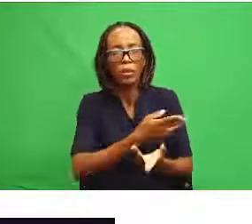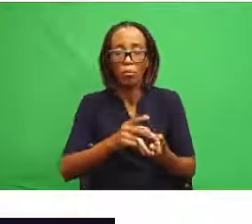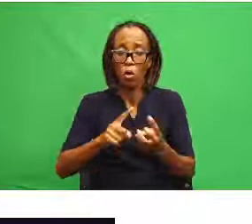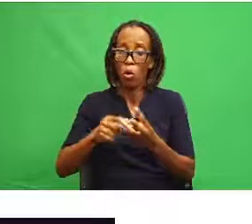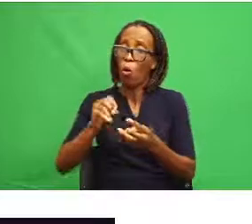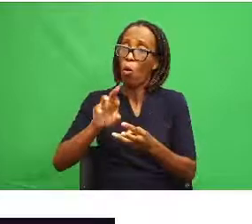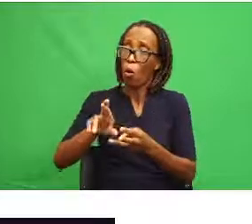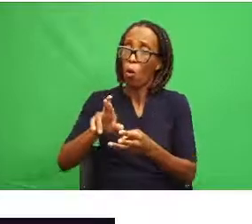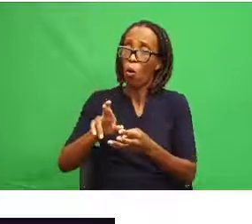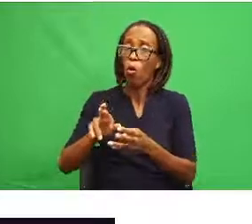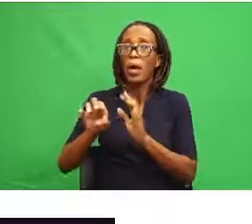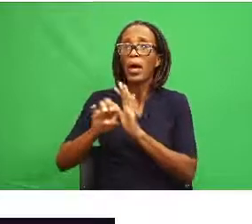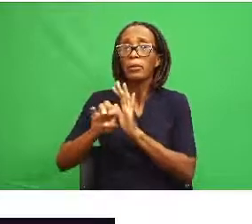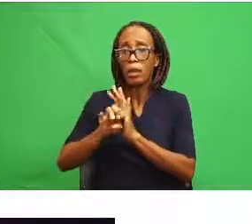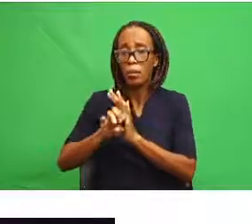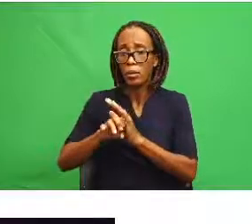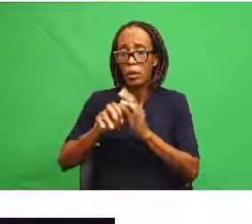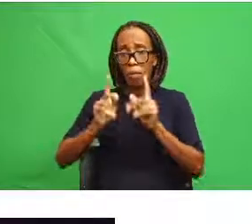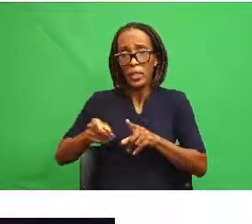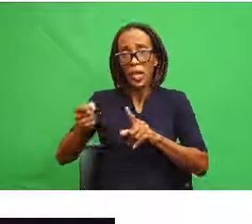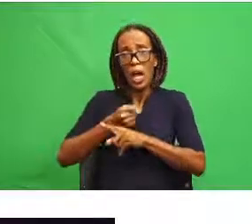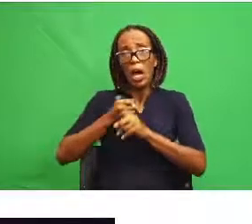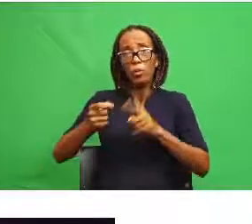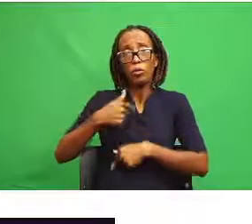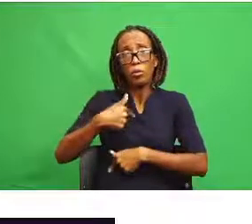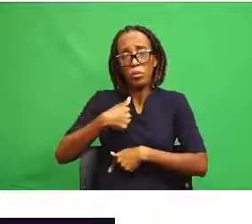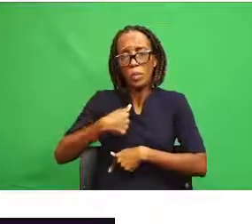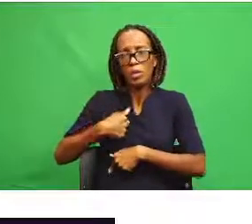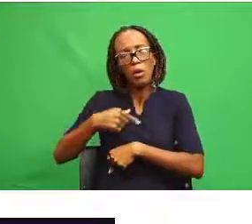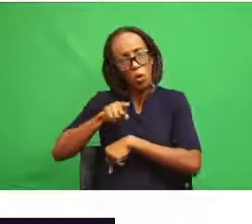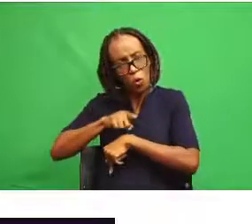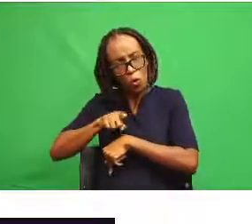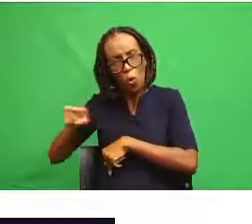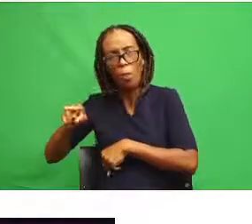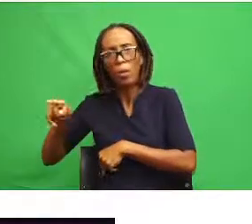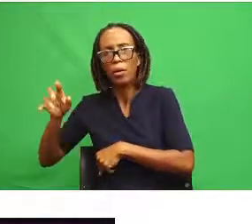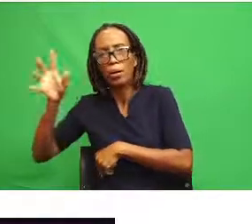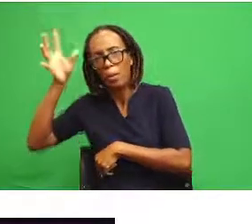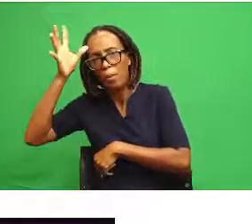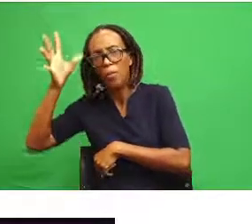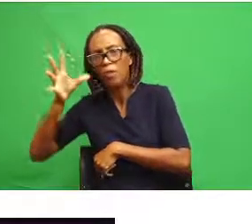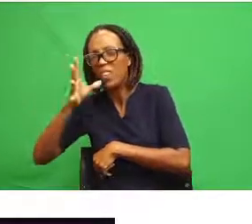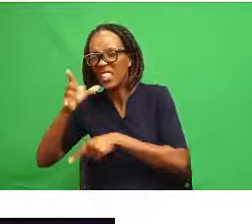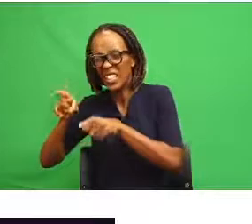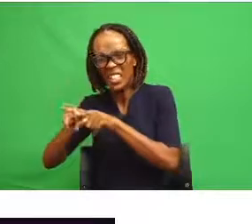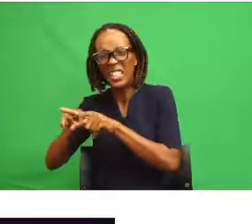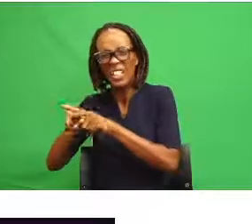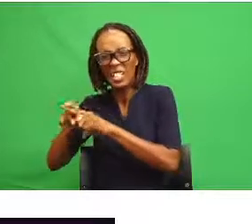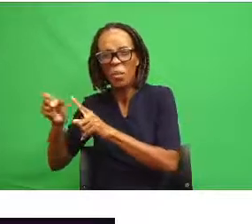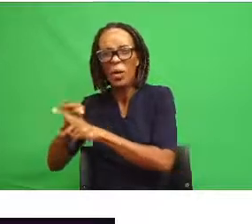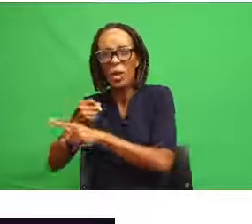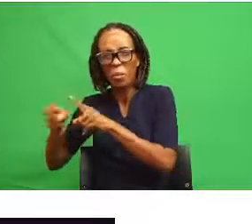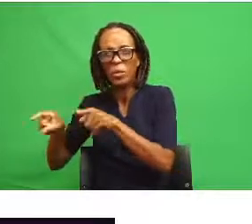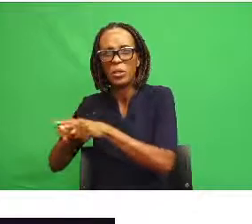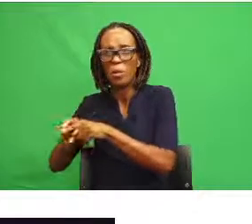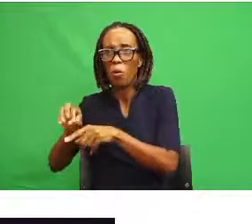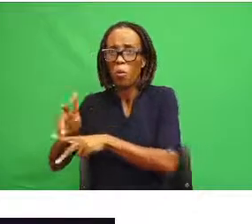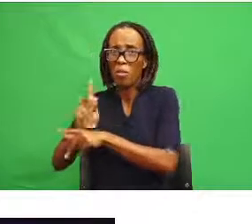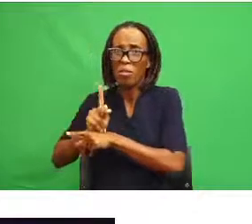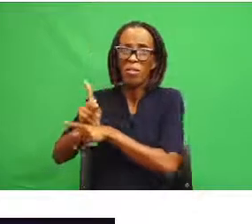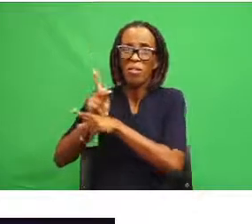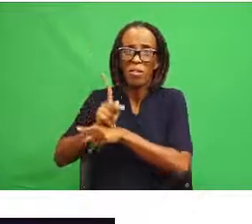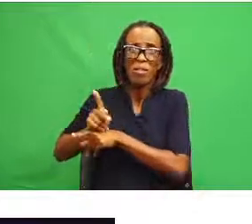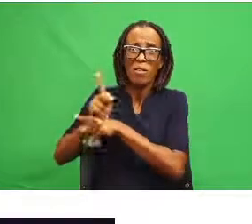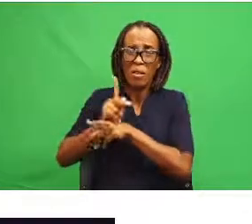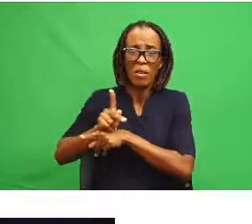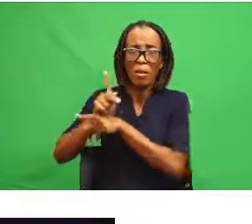might have been the victims of abuse themselves, or they might be engaged in a heavy caregiving load, and they feel that it